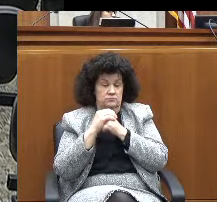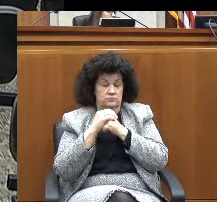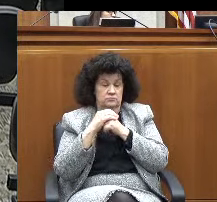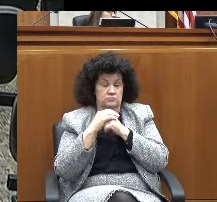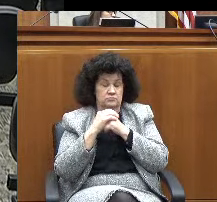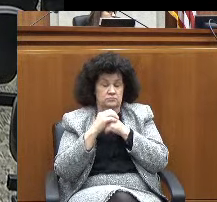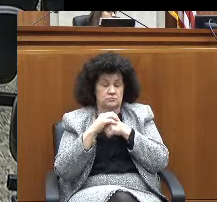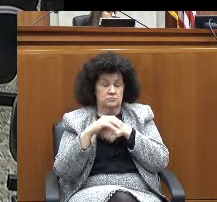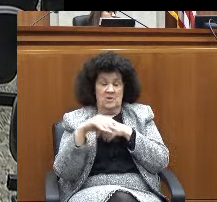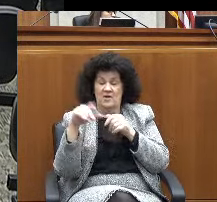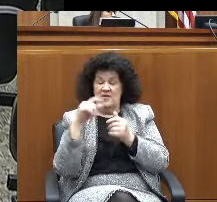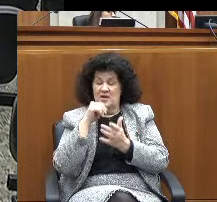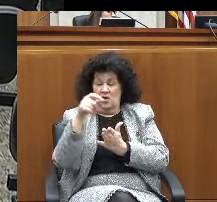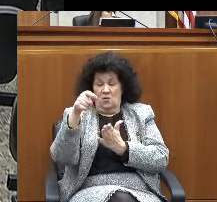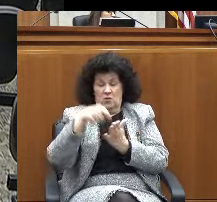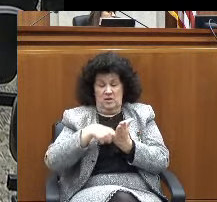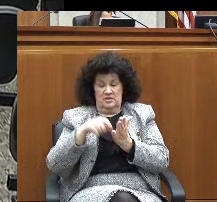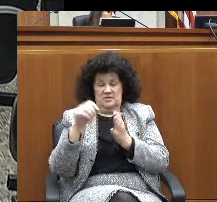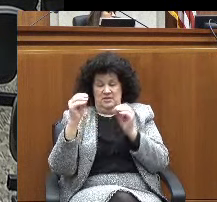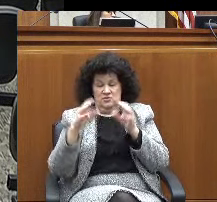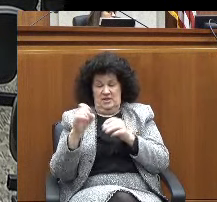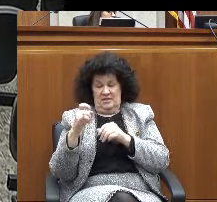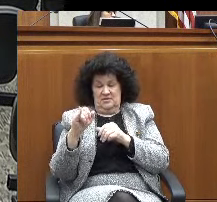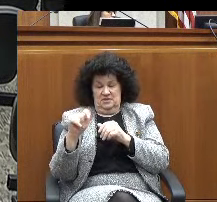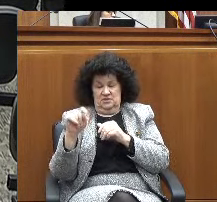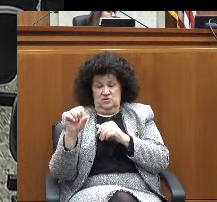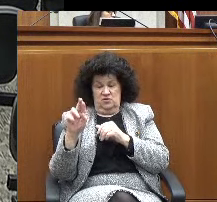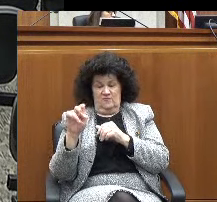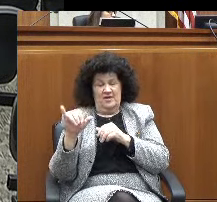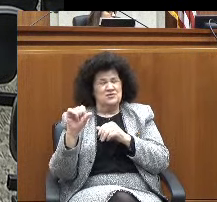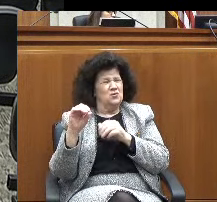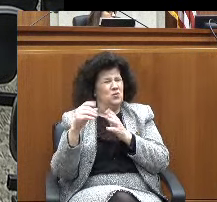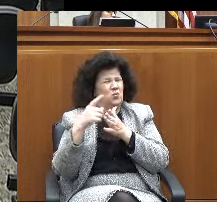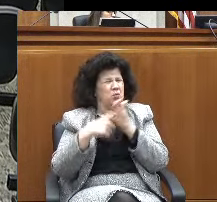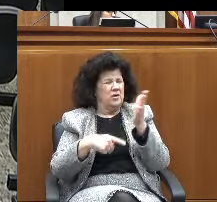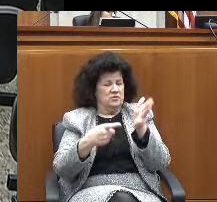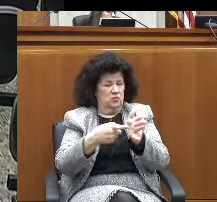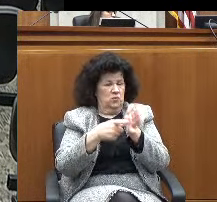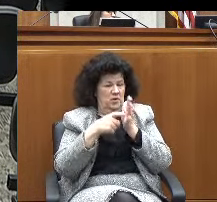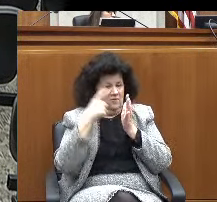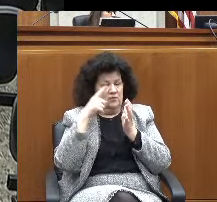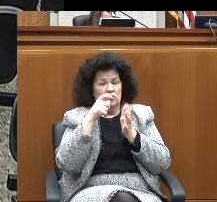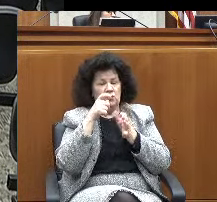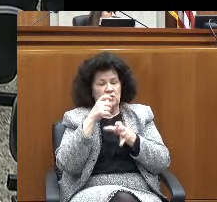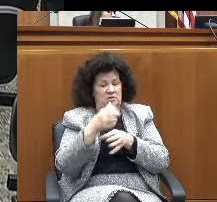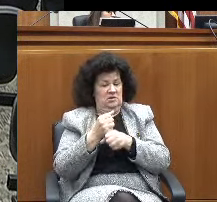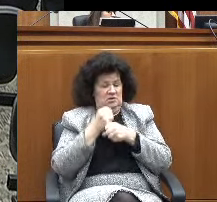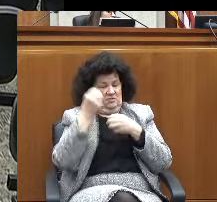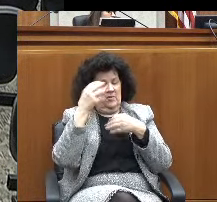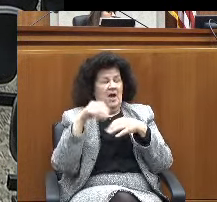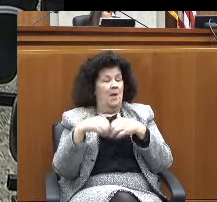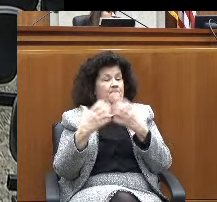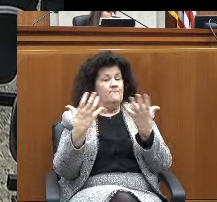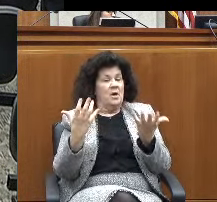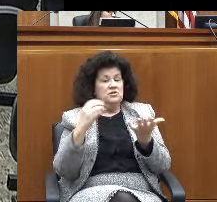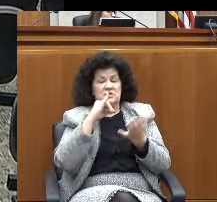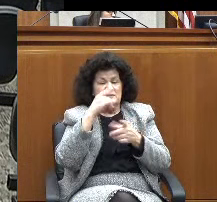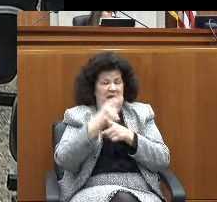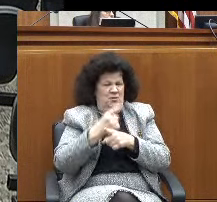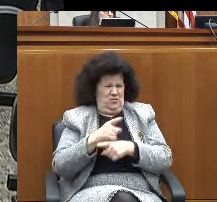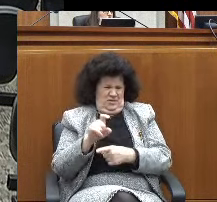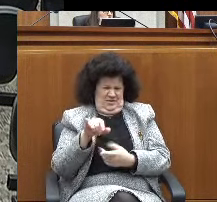exit surveys. So what is the requirement for people to actually receive this information? So how much of this is even